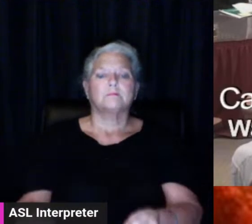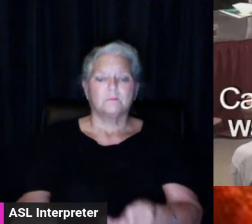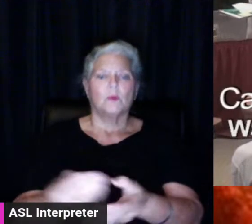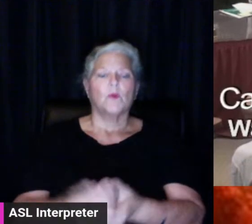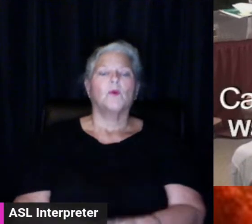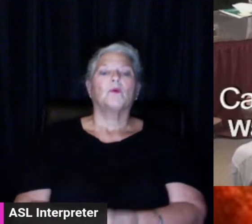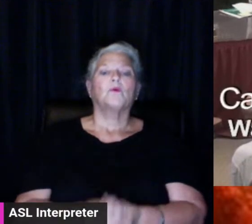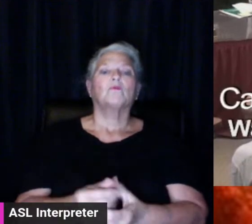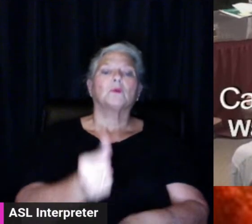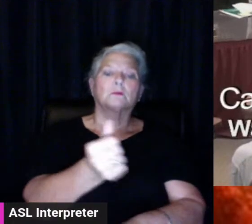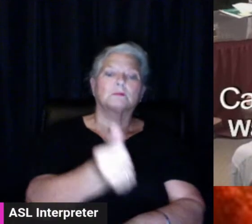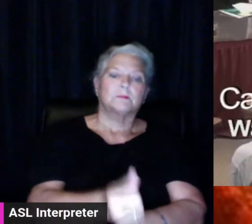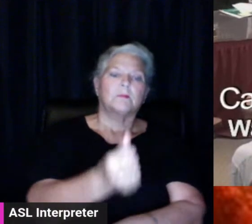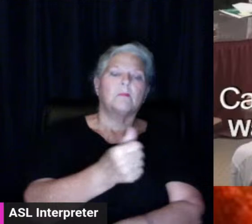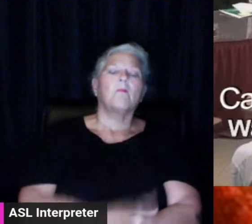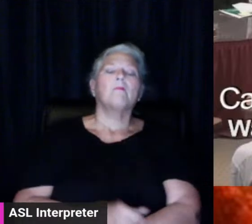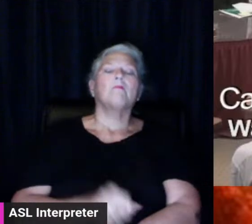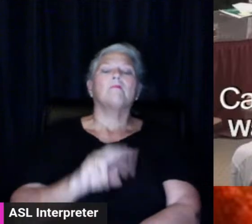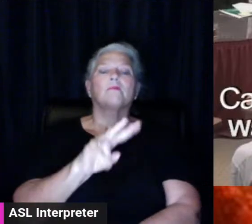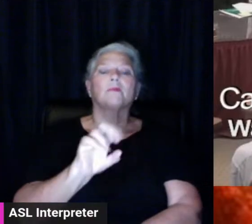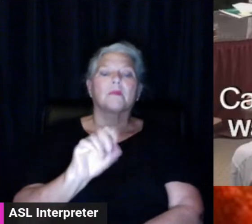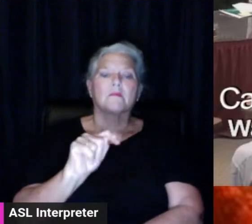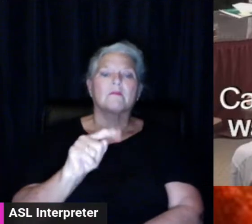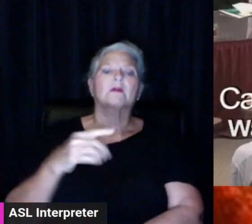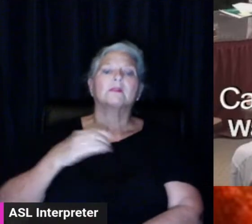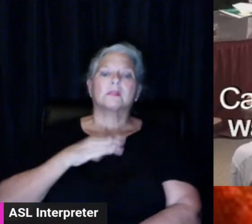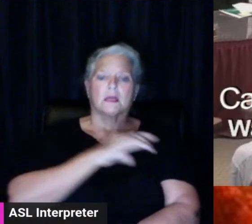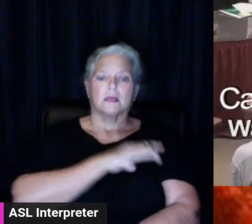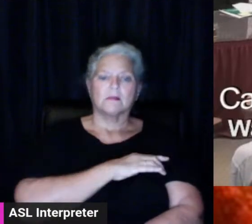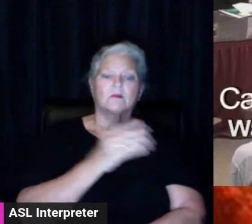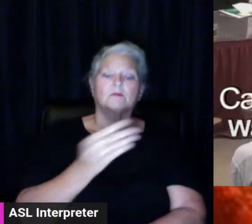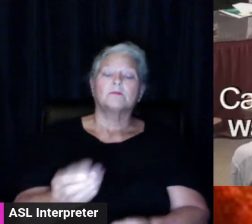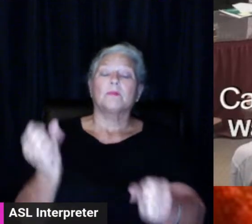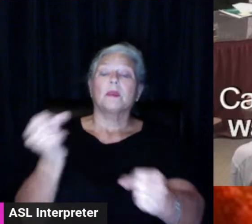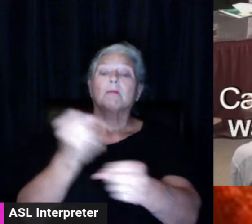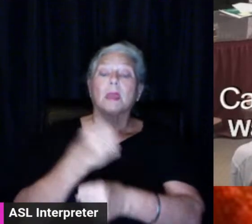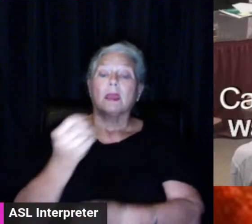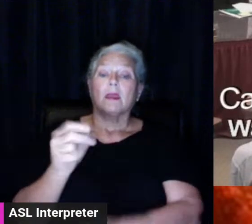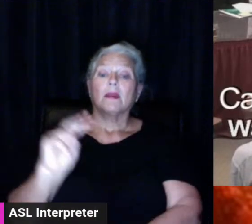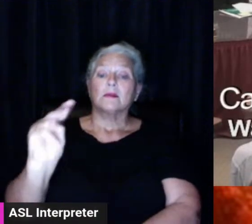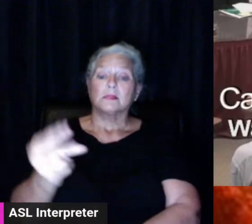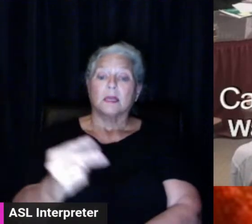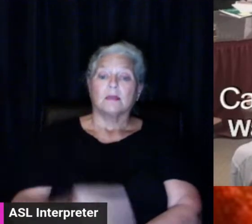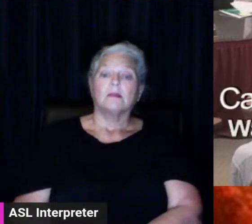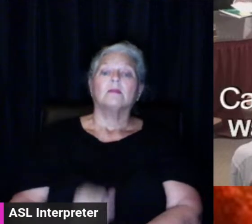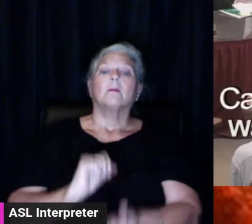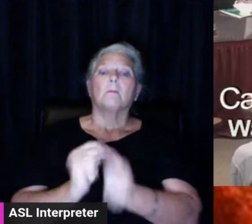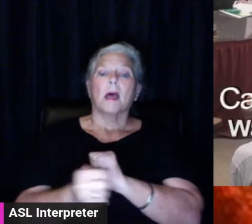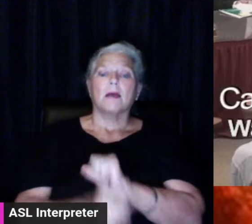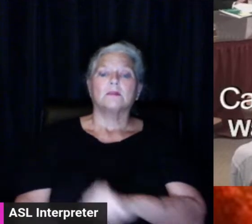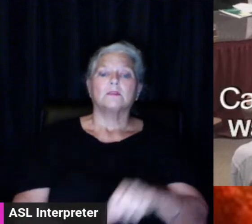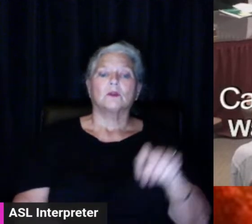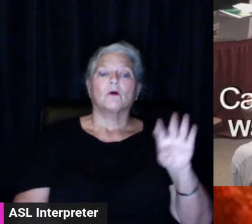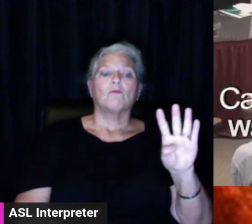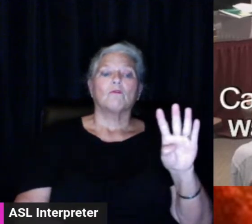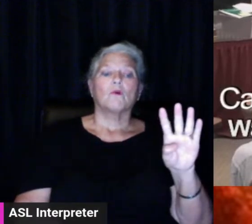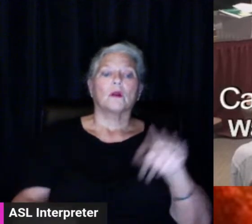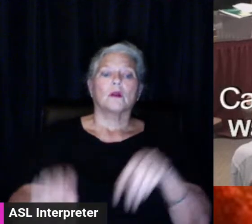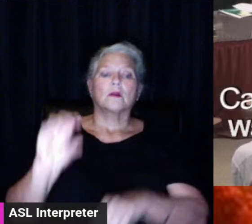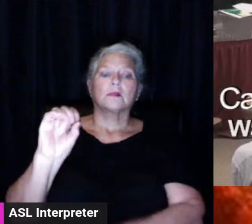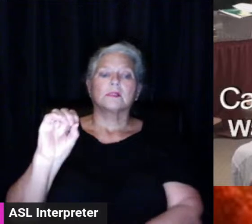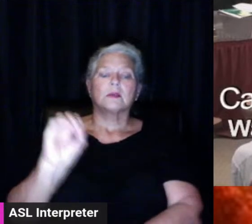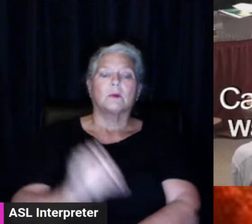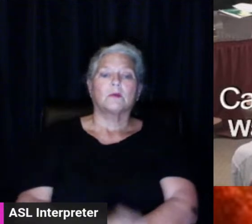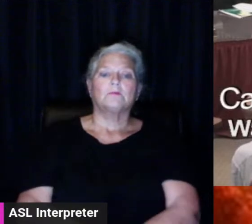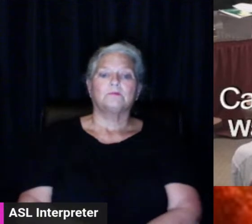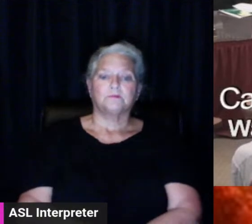Council. Second. Motion has been made and seconded. All those in favor, please say aye. Aye. 4-0. Okay, next